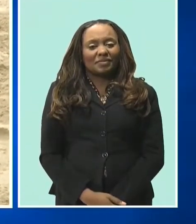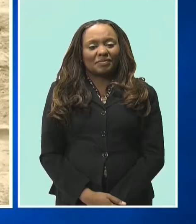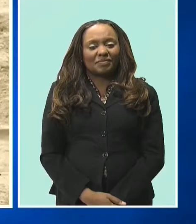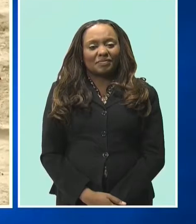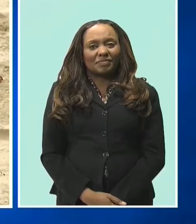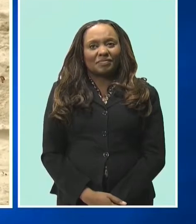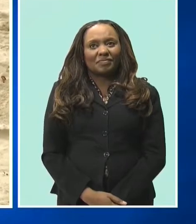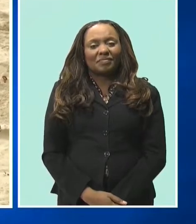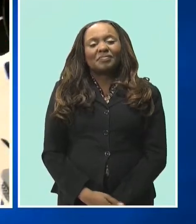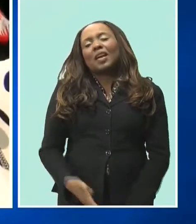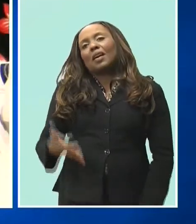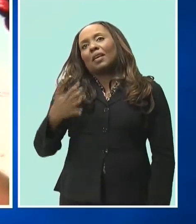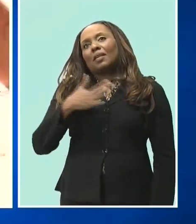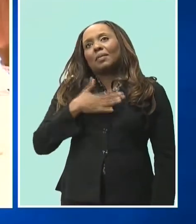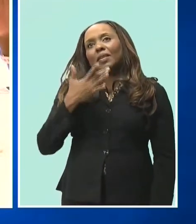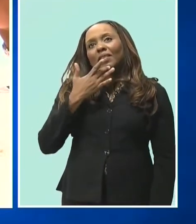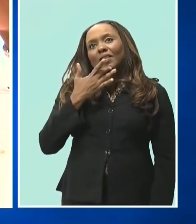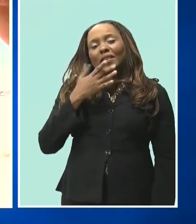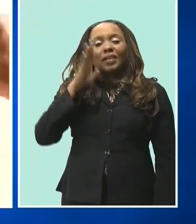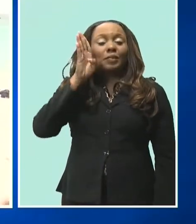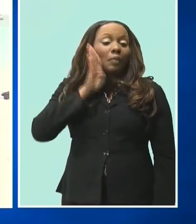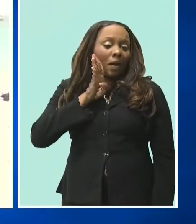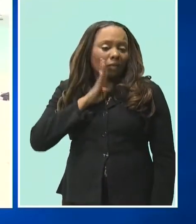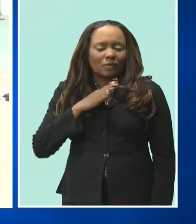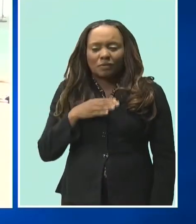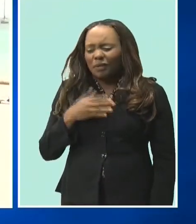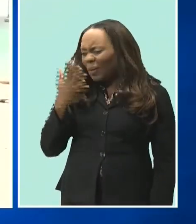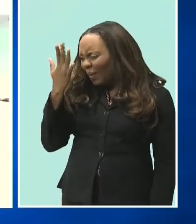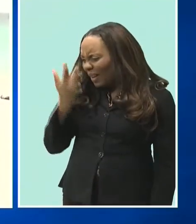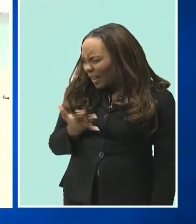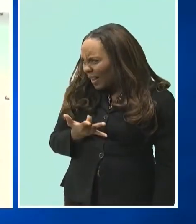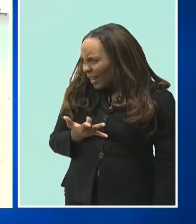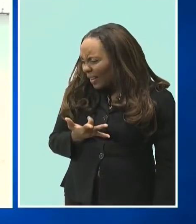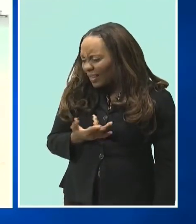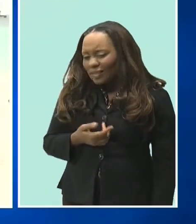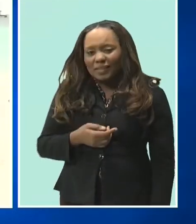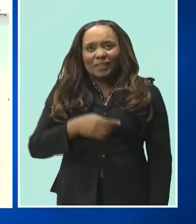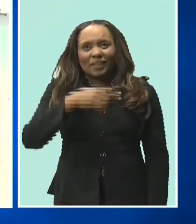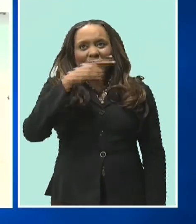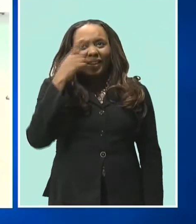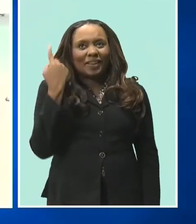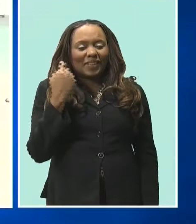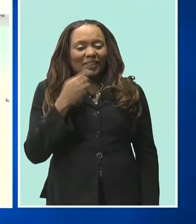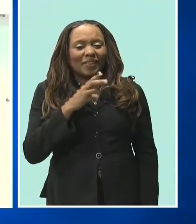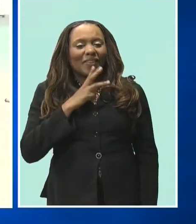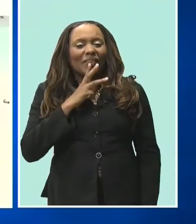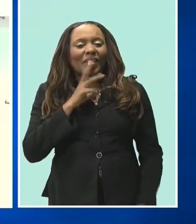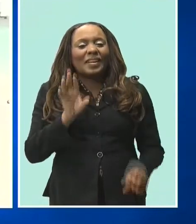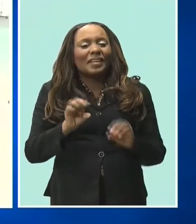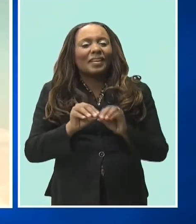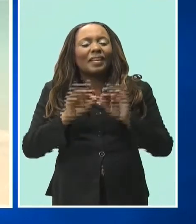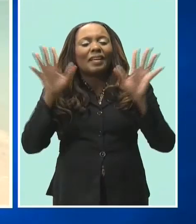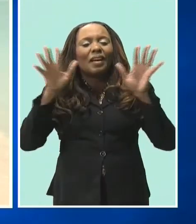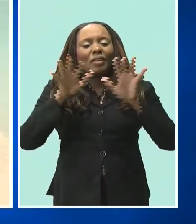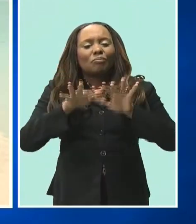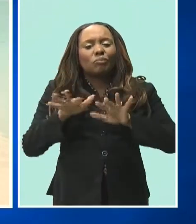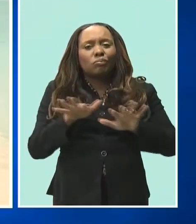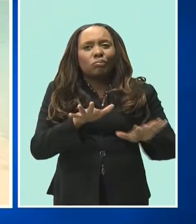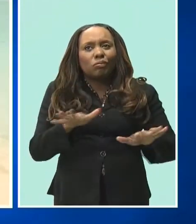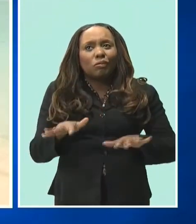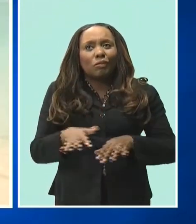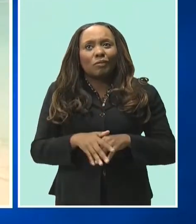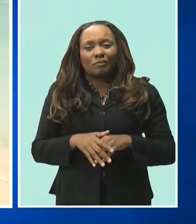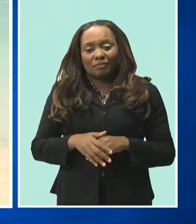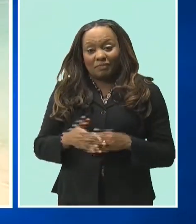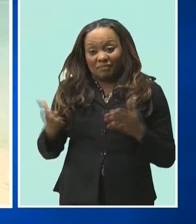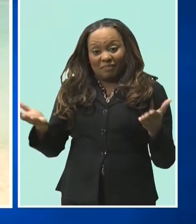What's your favorite beach? Browns Beach. Why? Because the water is clear and not rough. I like here